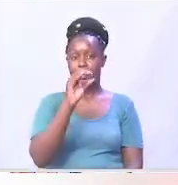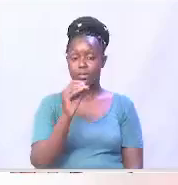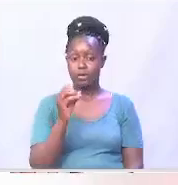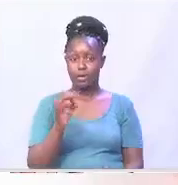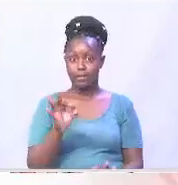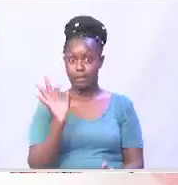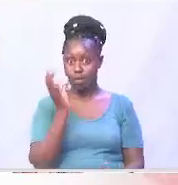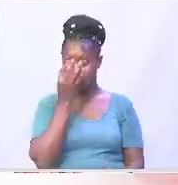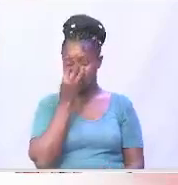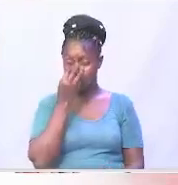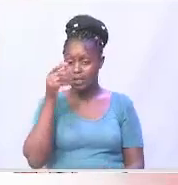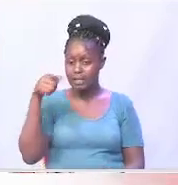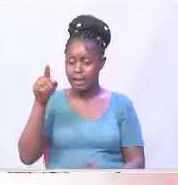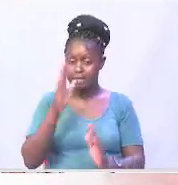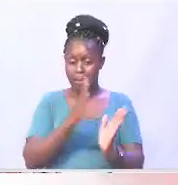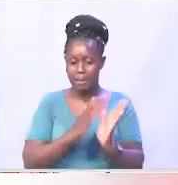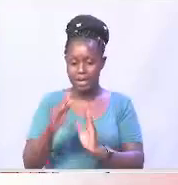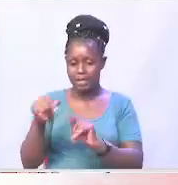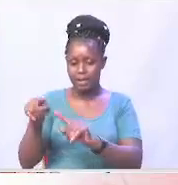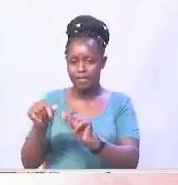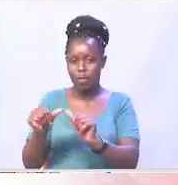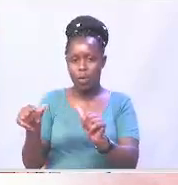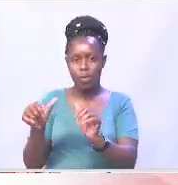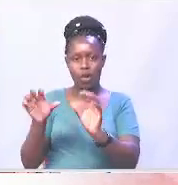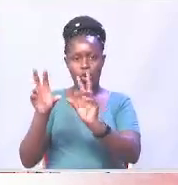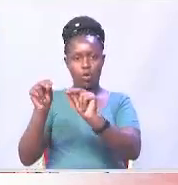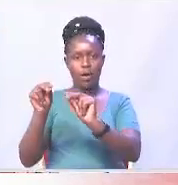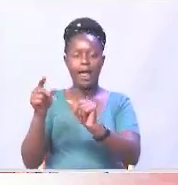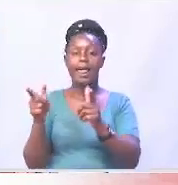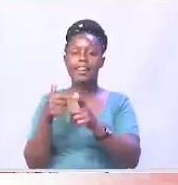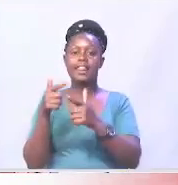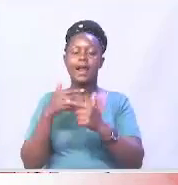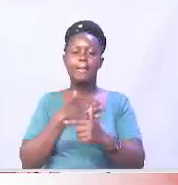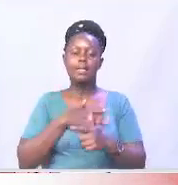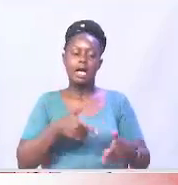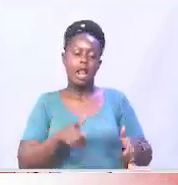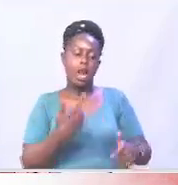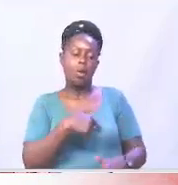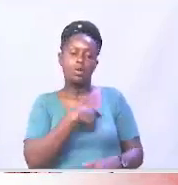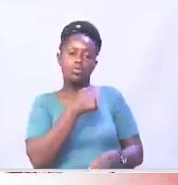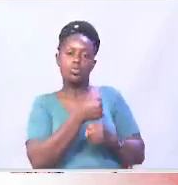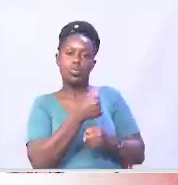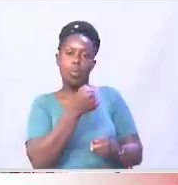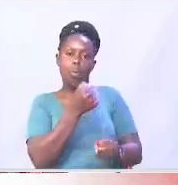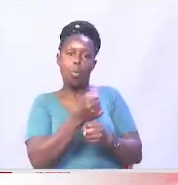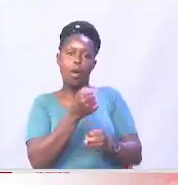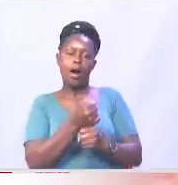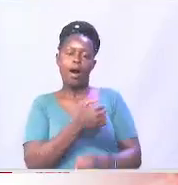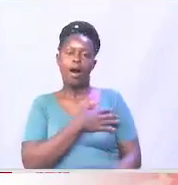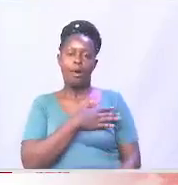deputy president hajajipanga, tafadhali allow us as MPs to do our work. Thank you very much.